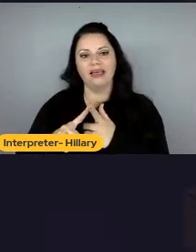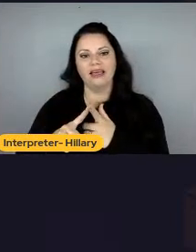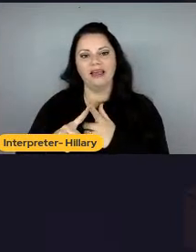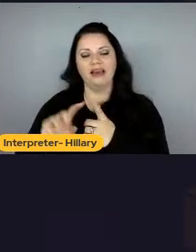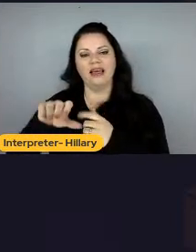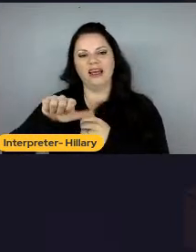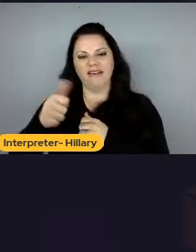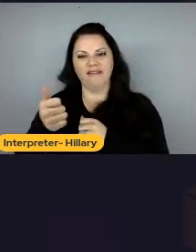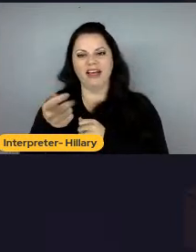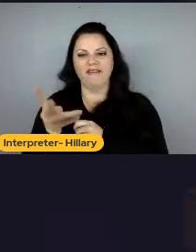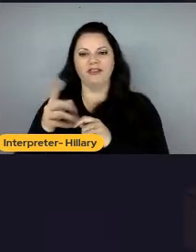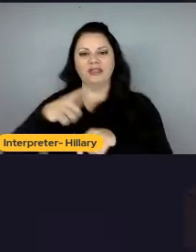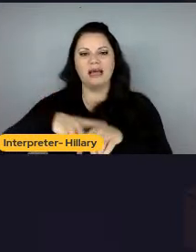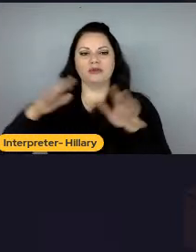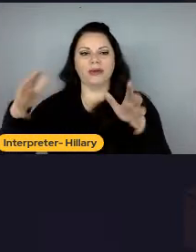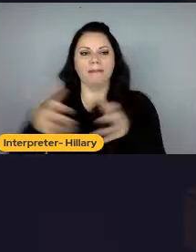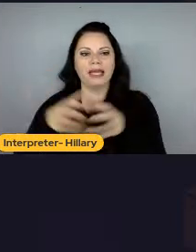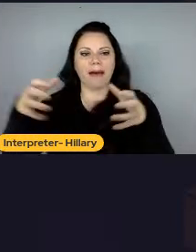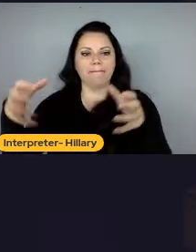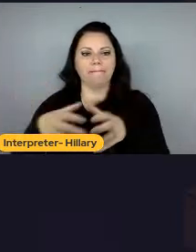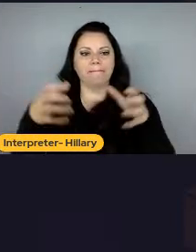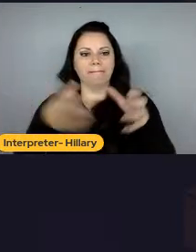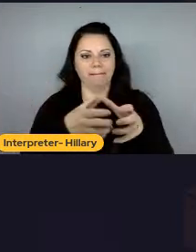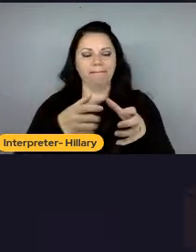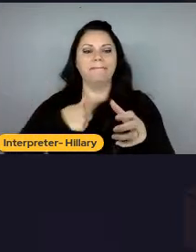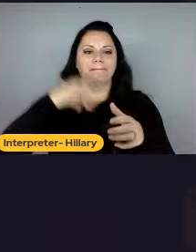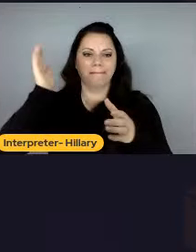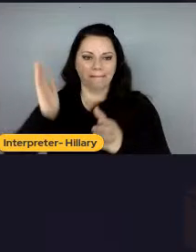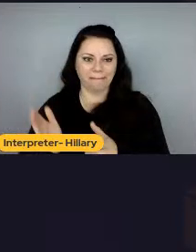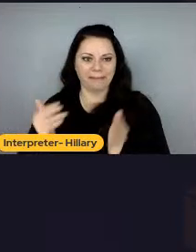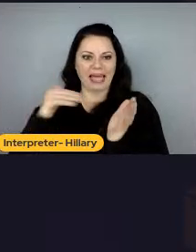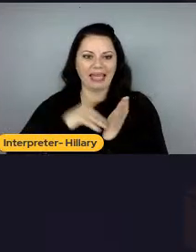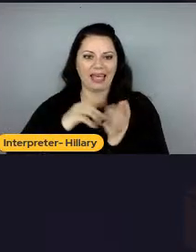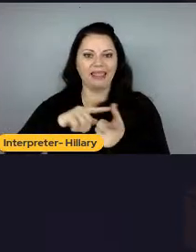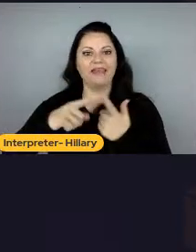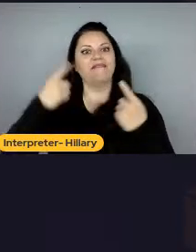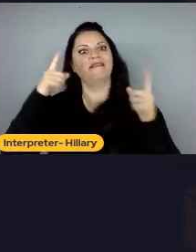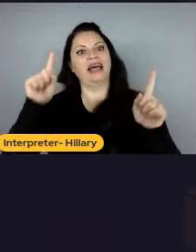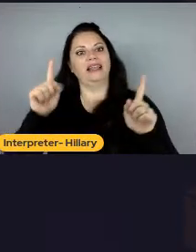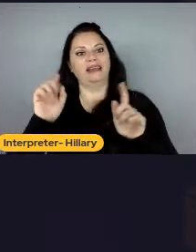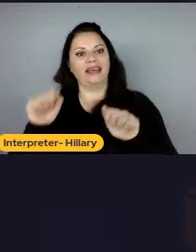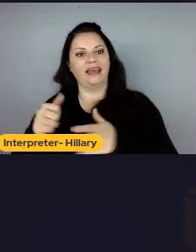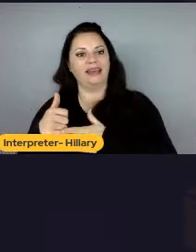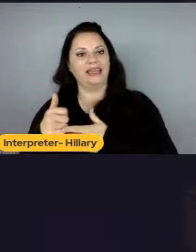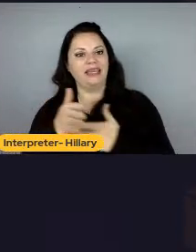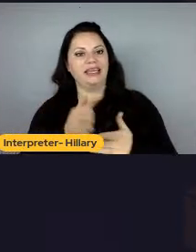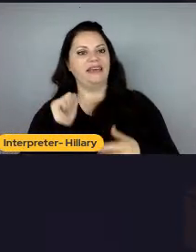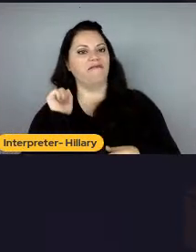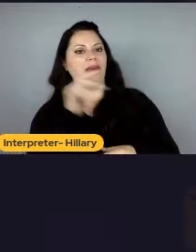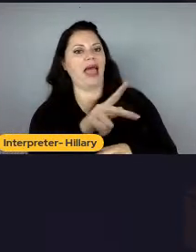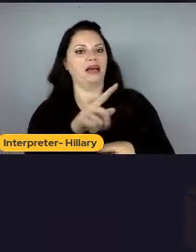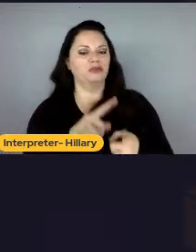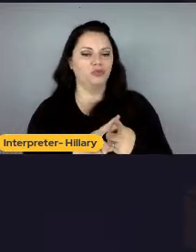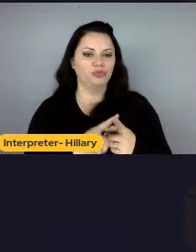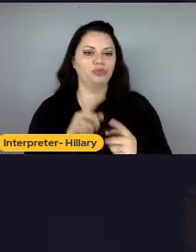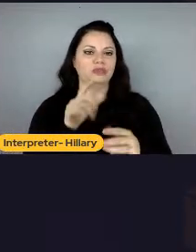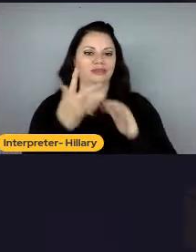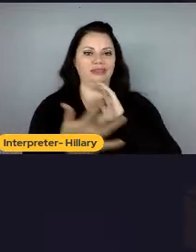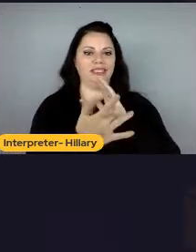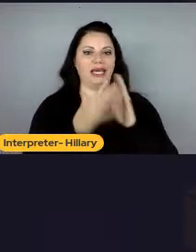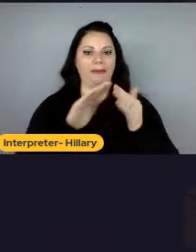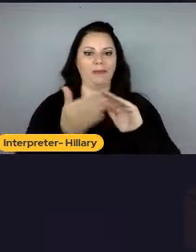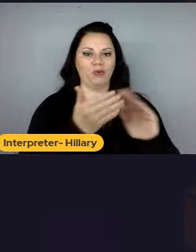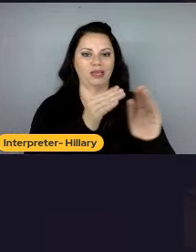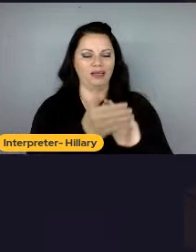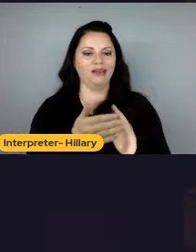events. And in this way, I was finally able to give back to the tech community from which I've learned, and I'm still learning a lot.